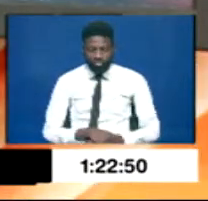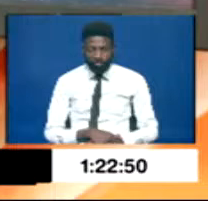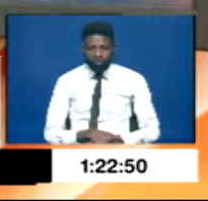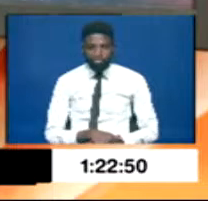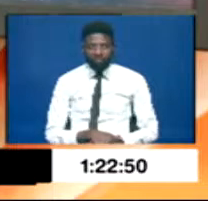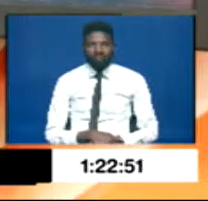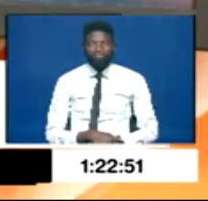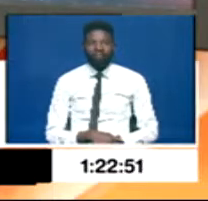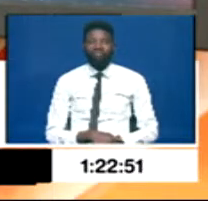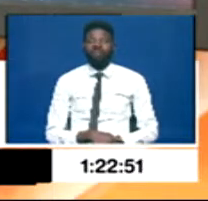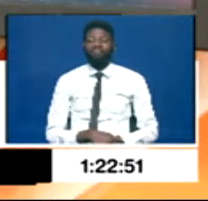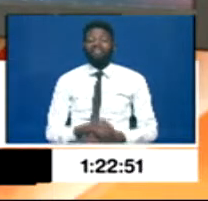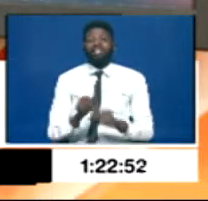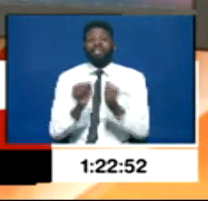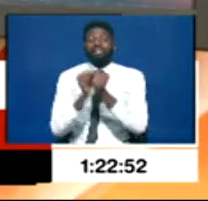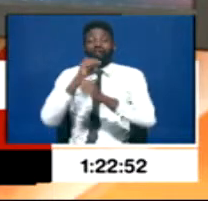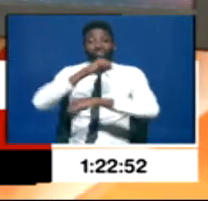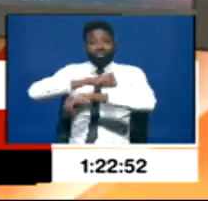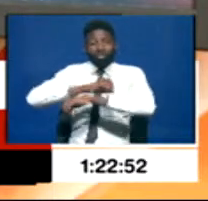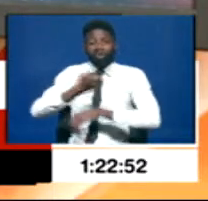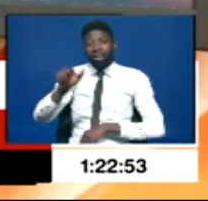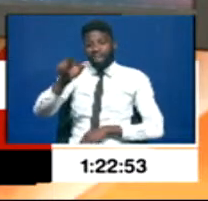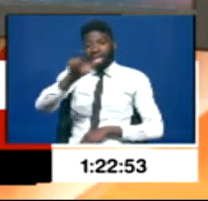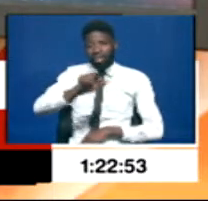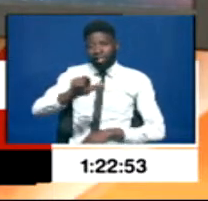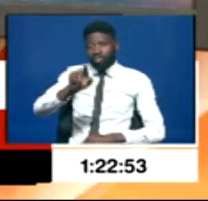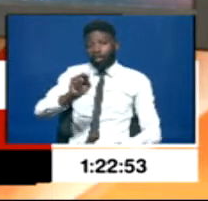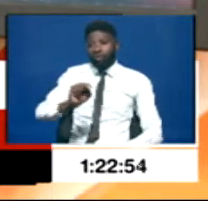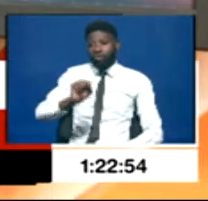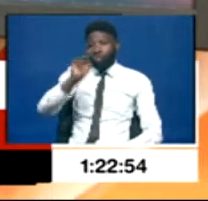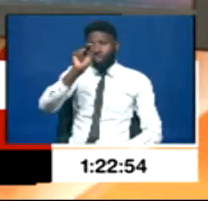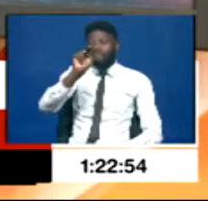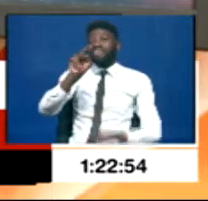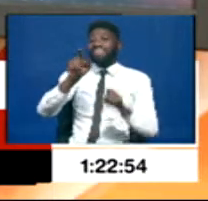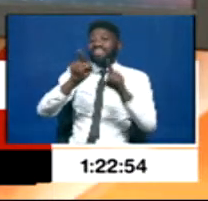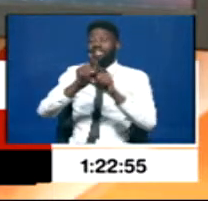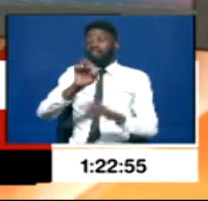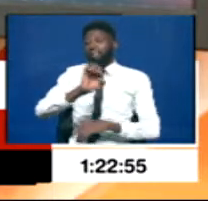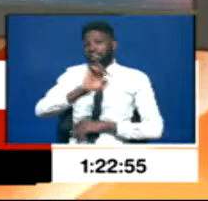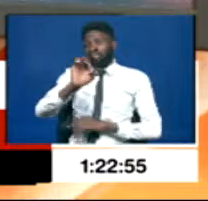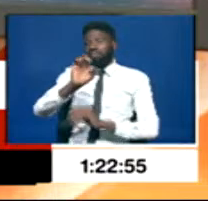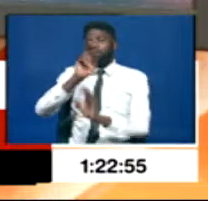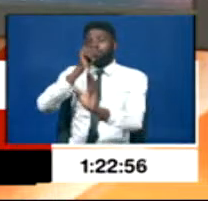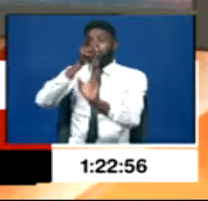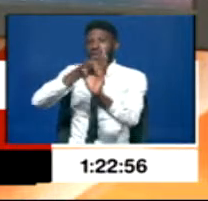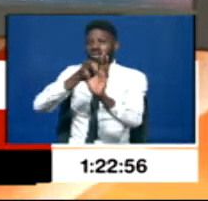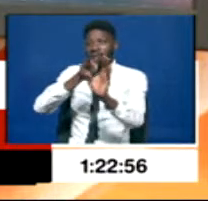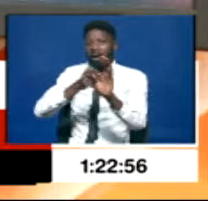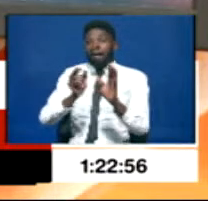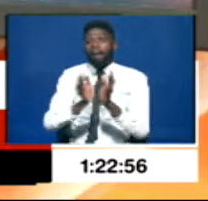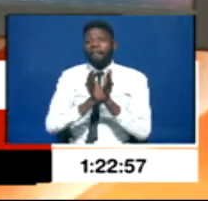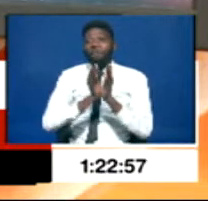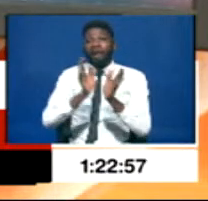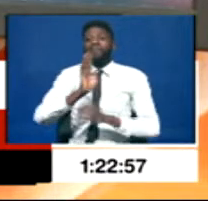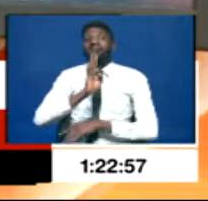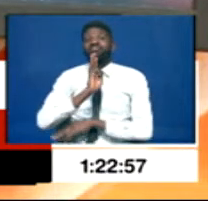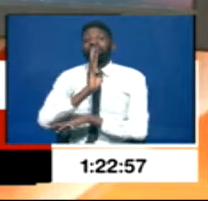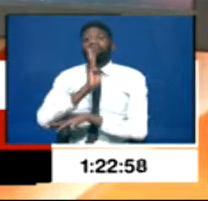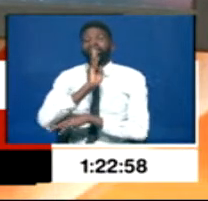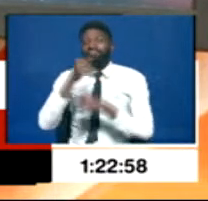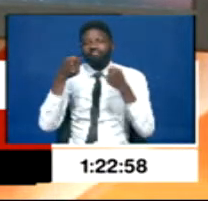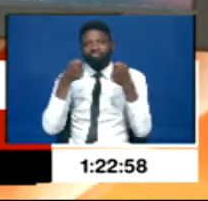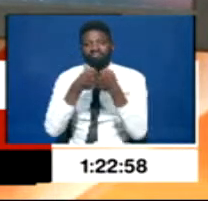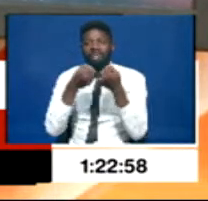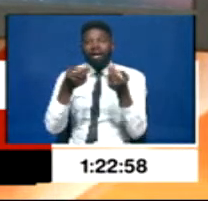Elsewhere, 10 schools from Laikipia North and Laikipia East participated in a public speaking contest held in Nanyuki Town.